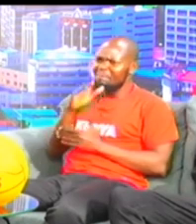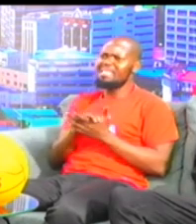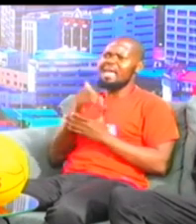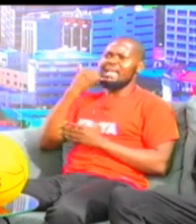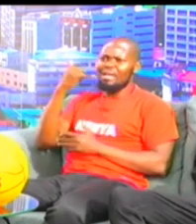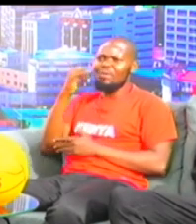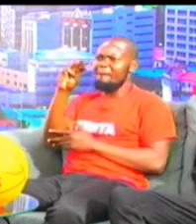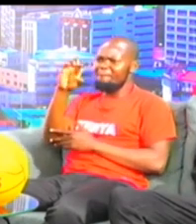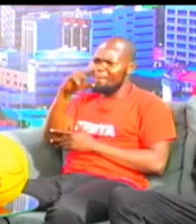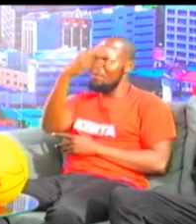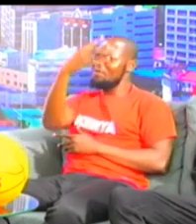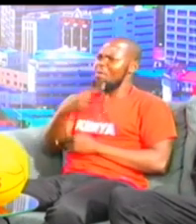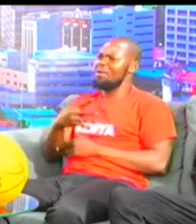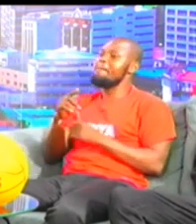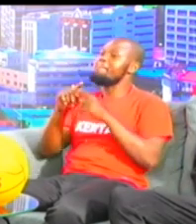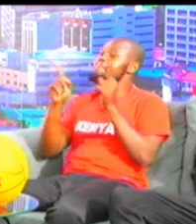don't have